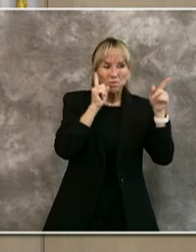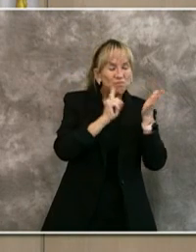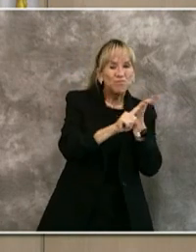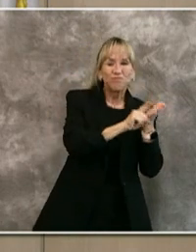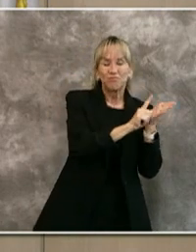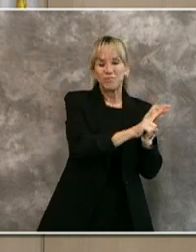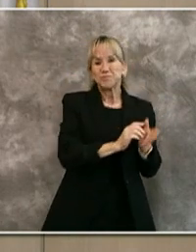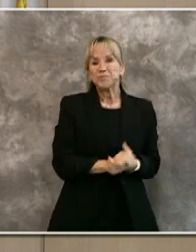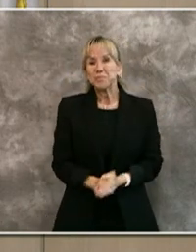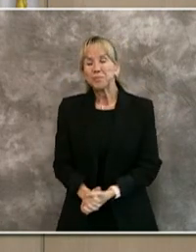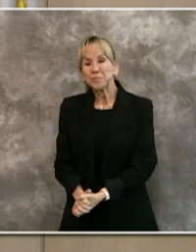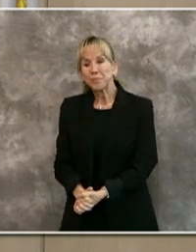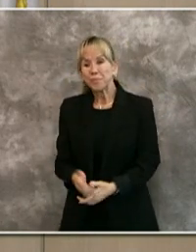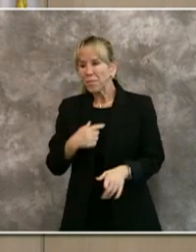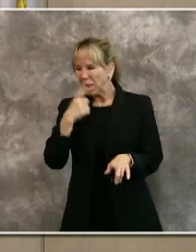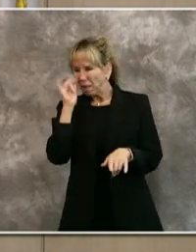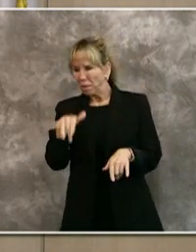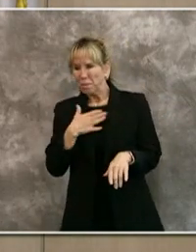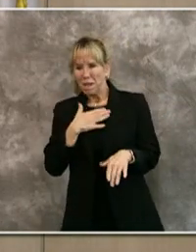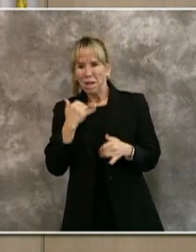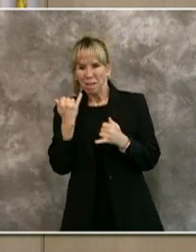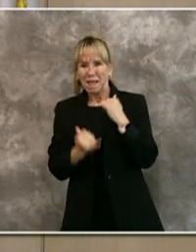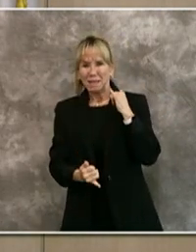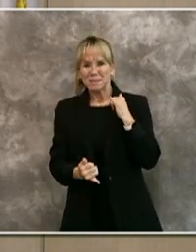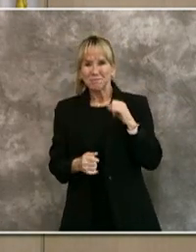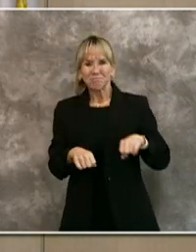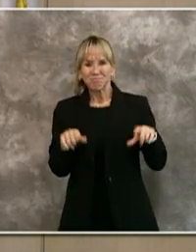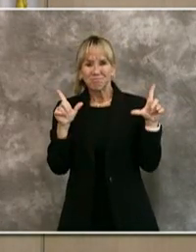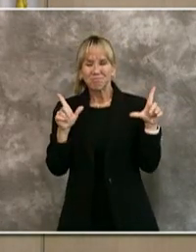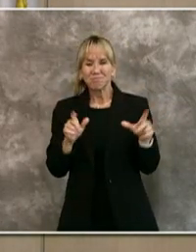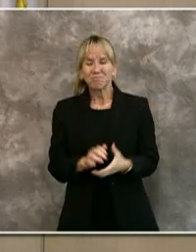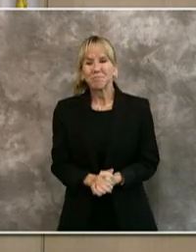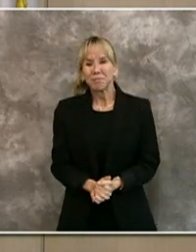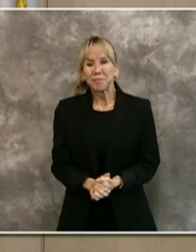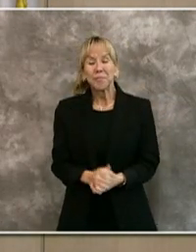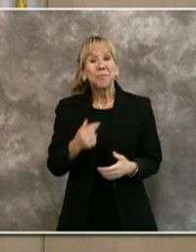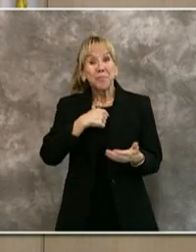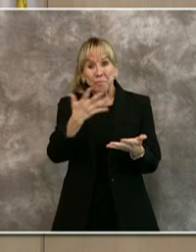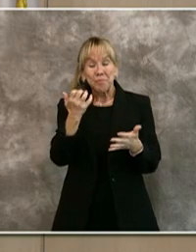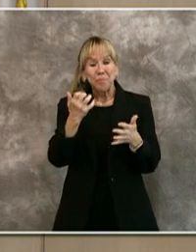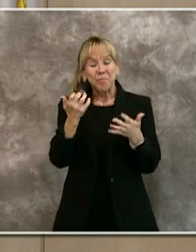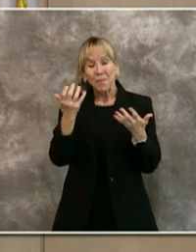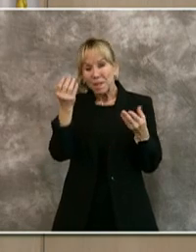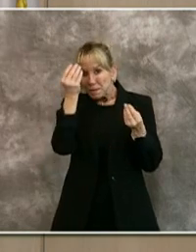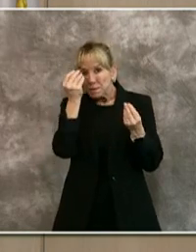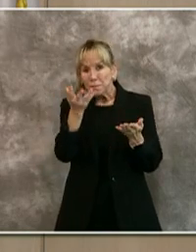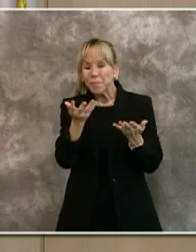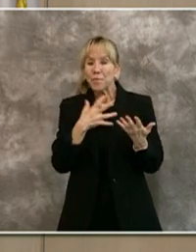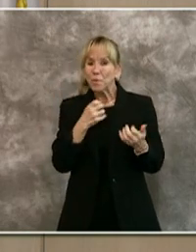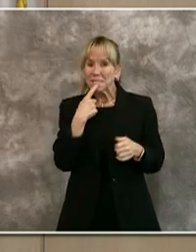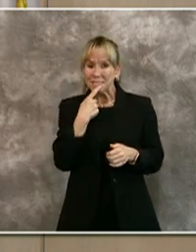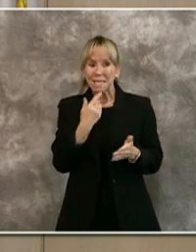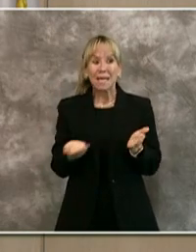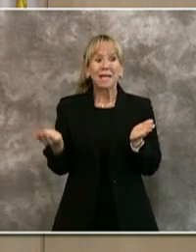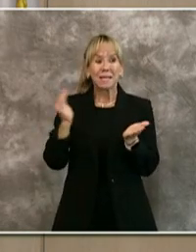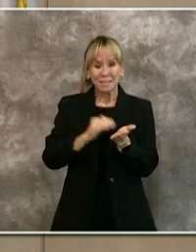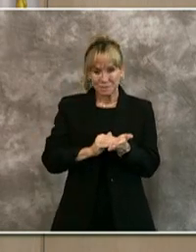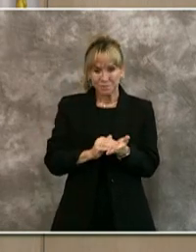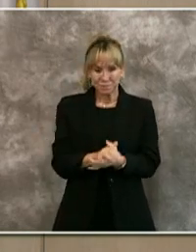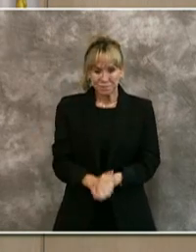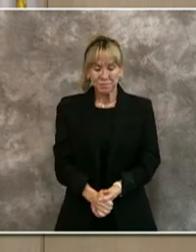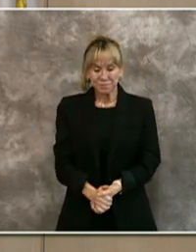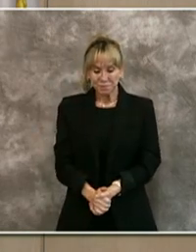I think that is my last slide. I just want to point out again that